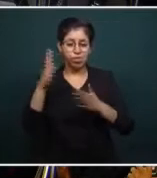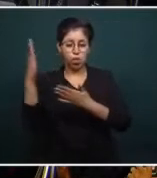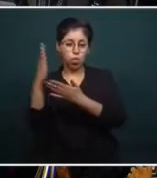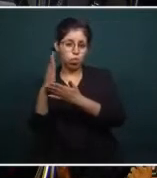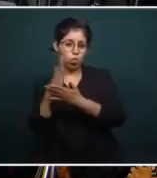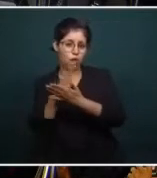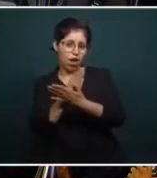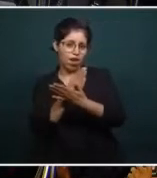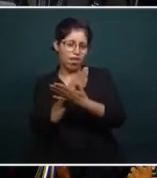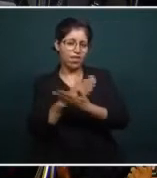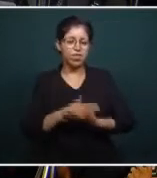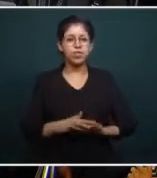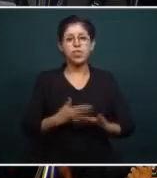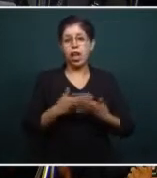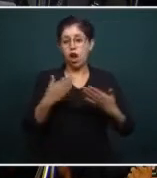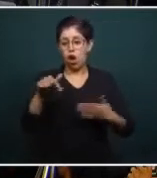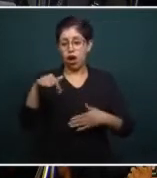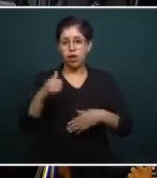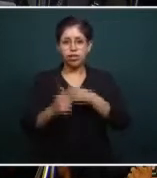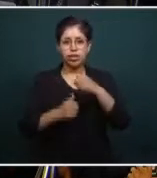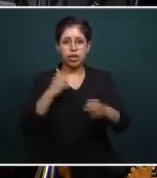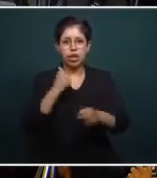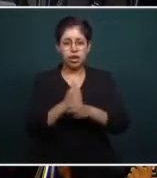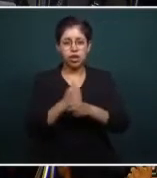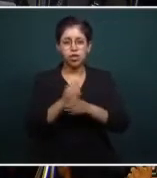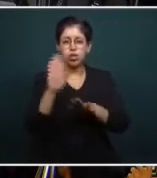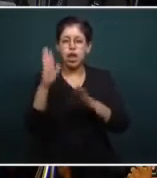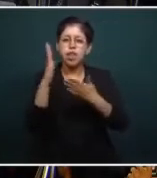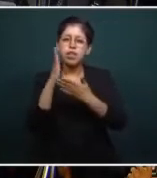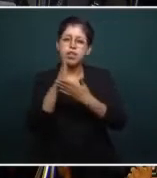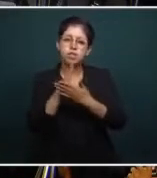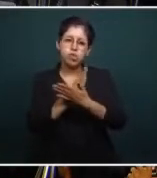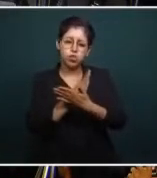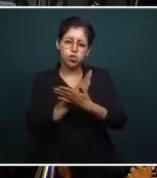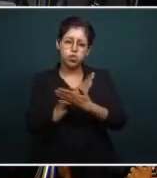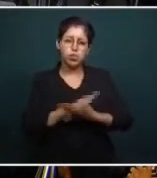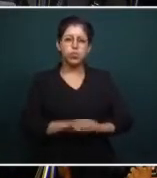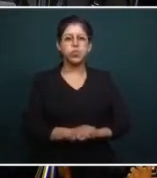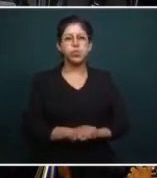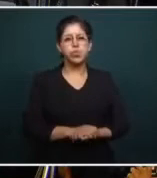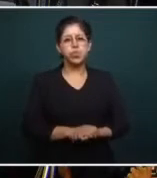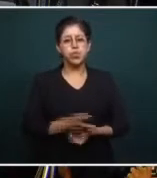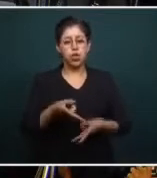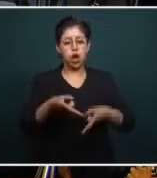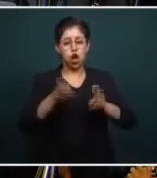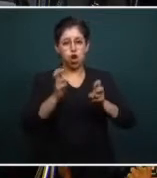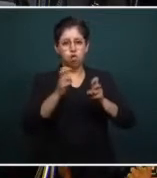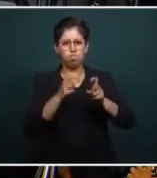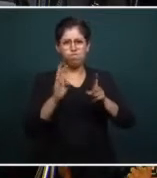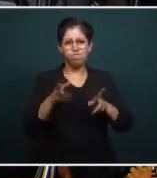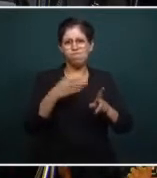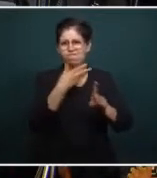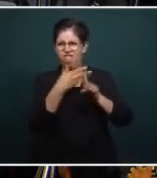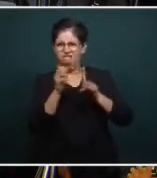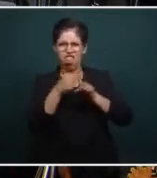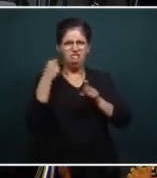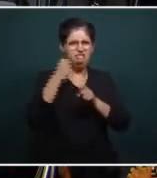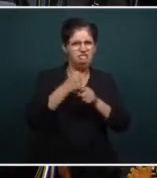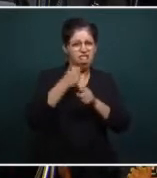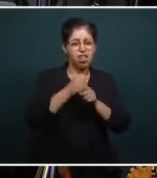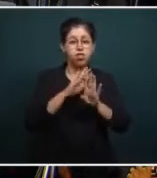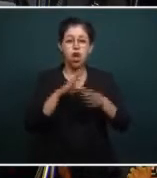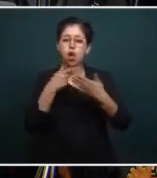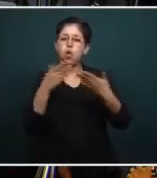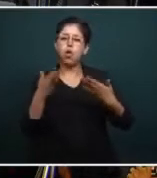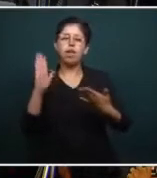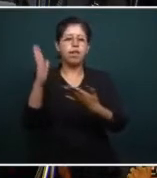of 11% in thefts of vehicles, and when they do it with violence and without violence. And